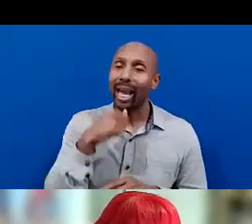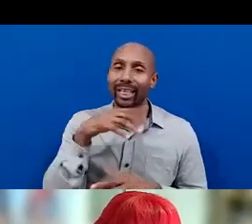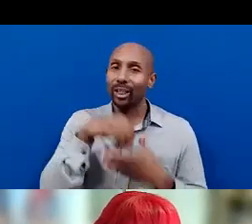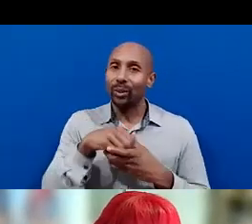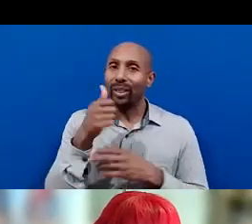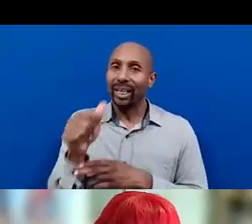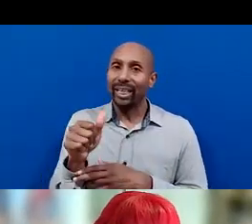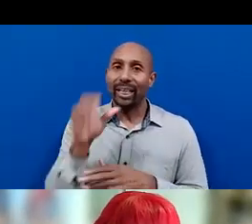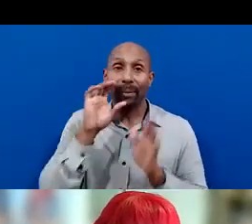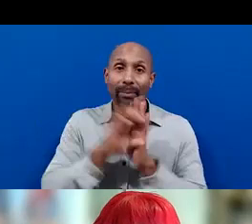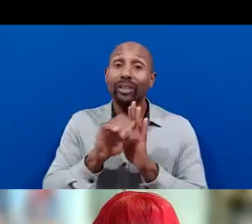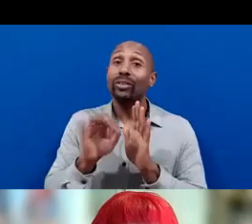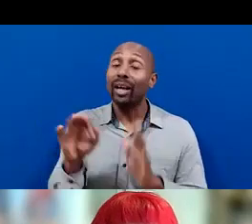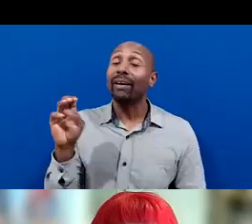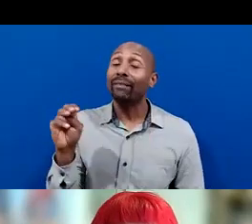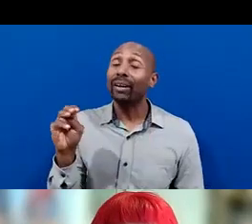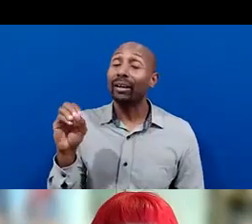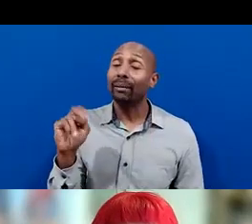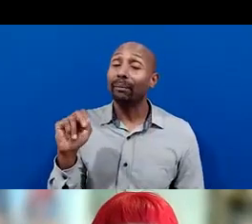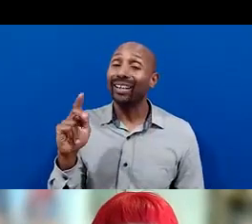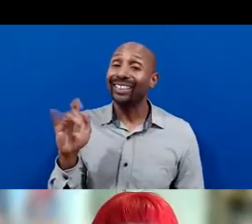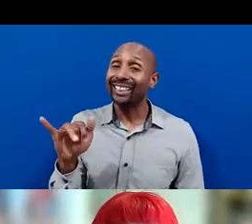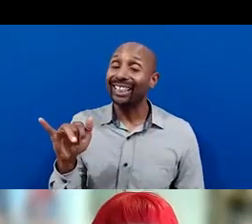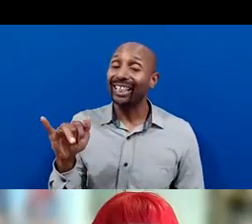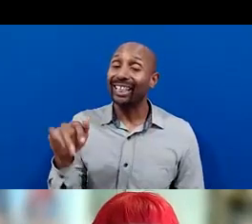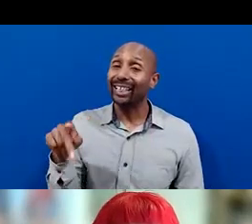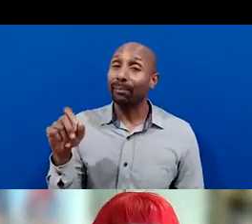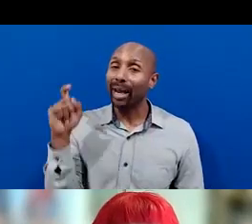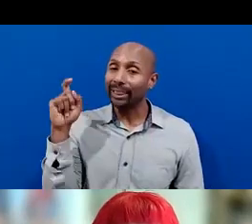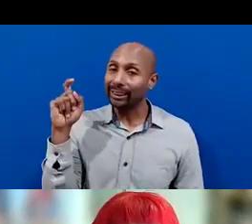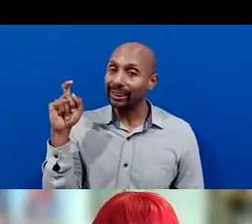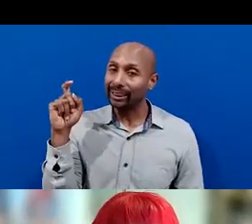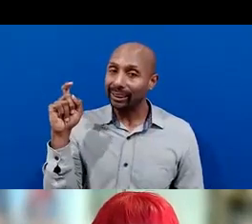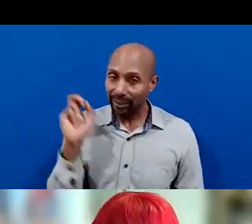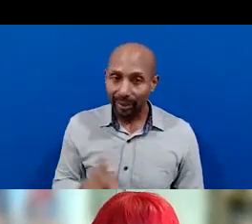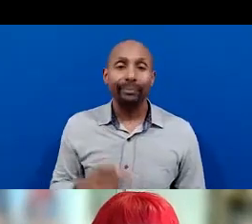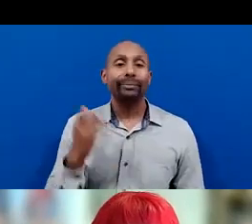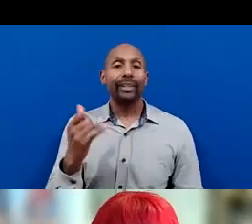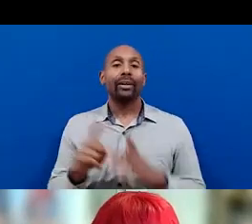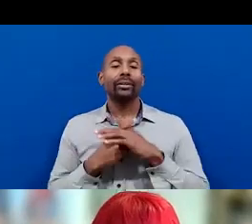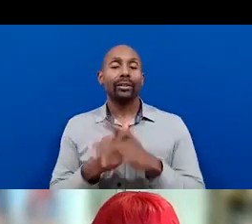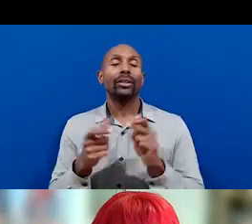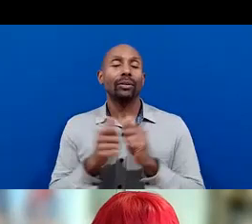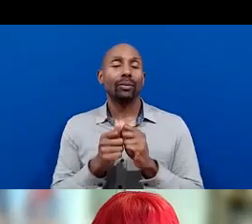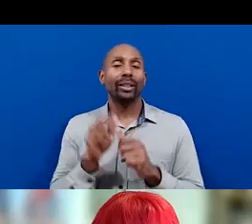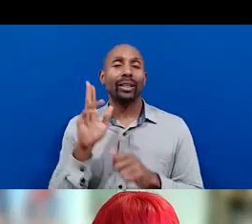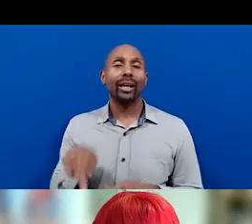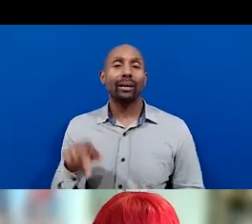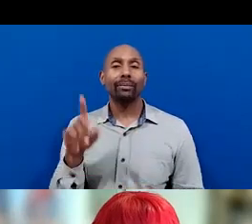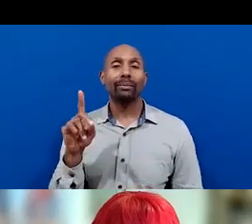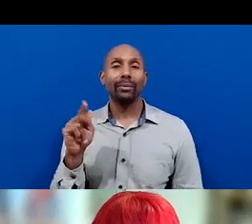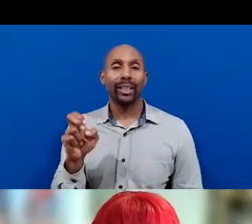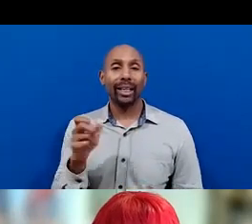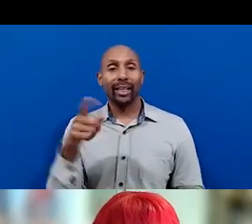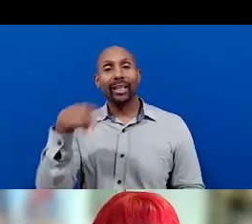All right, so starting with the update, first of all, these are some volunteers from one of the Federal Way